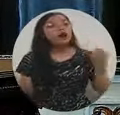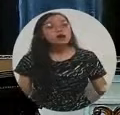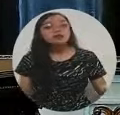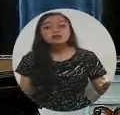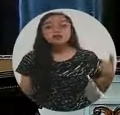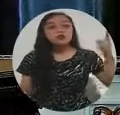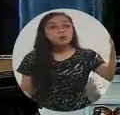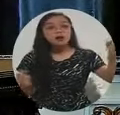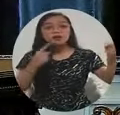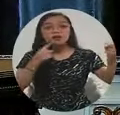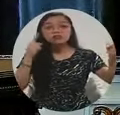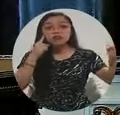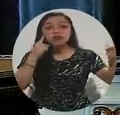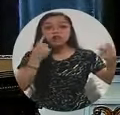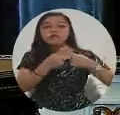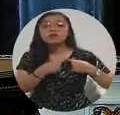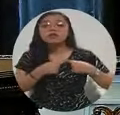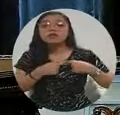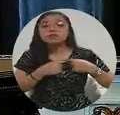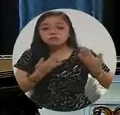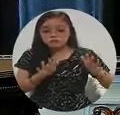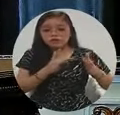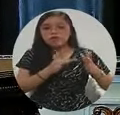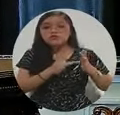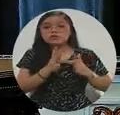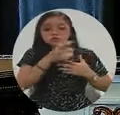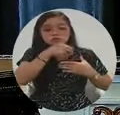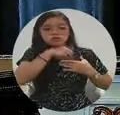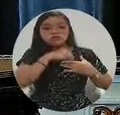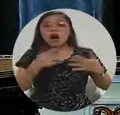Hay naman ka ng inyong nawin nga ginatos, linibo.